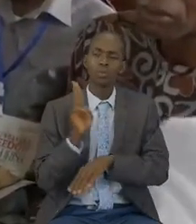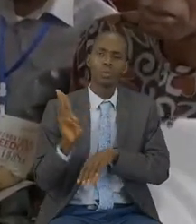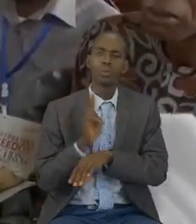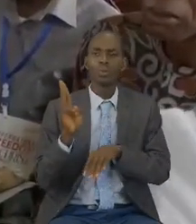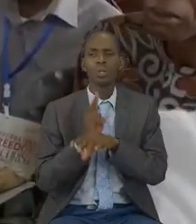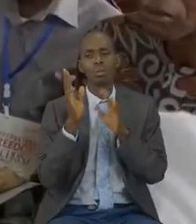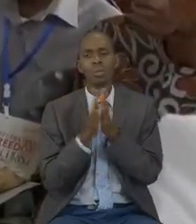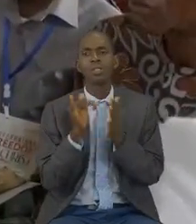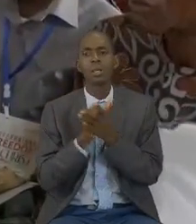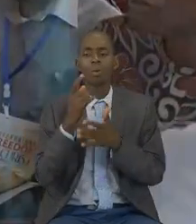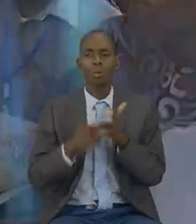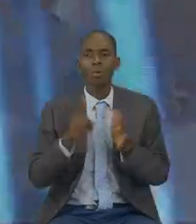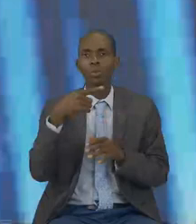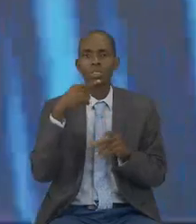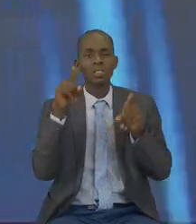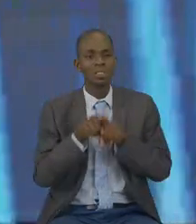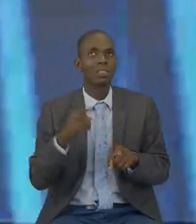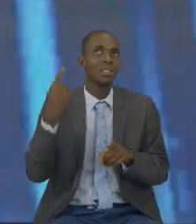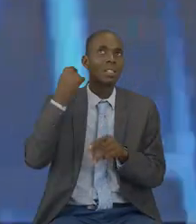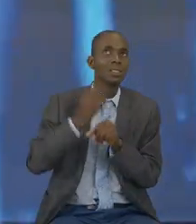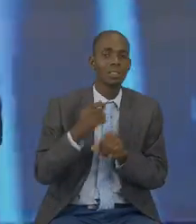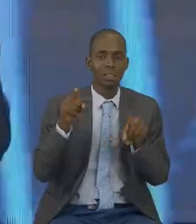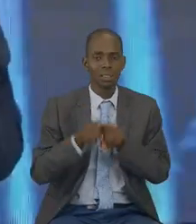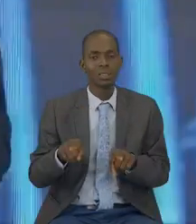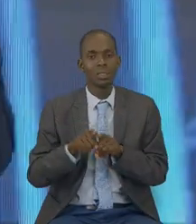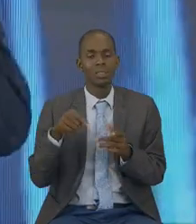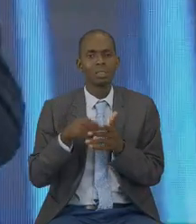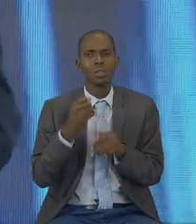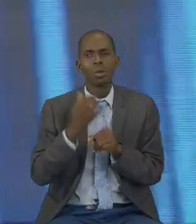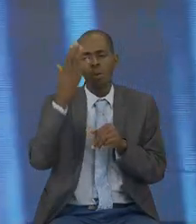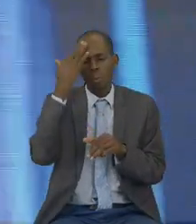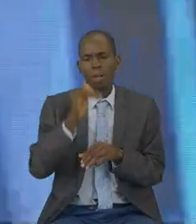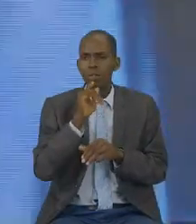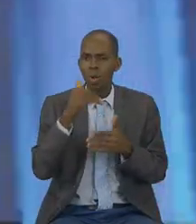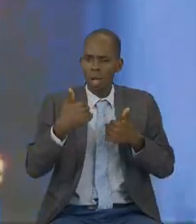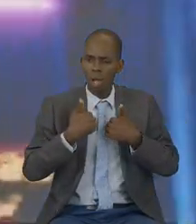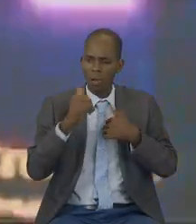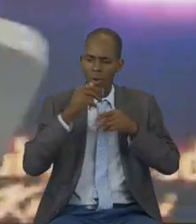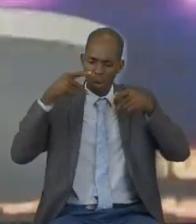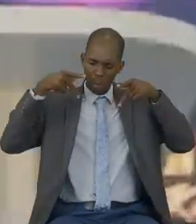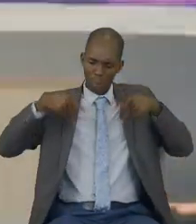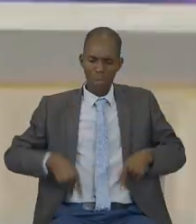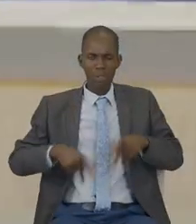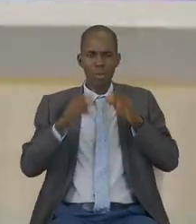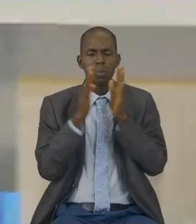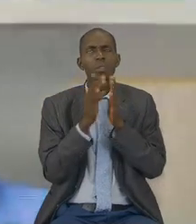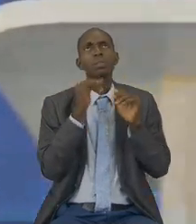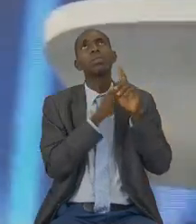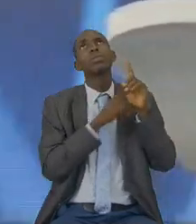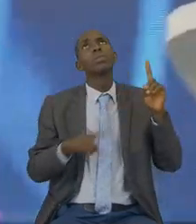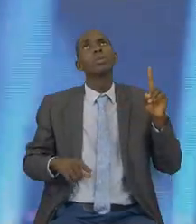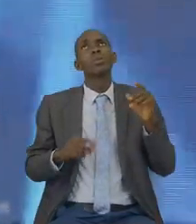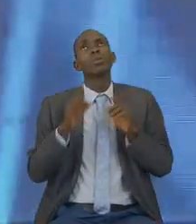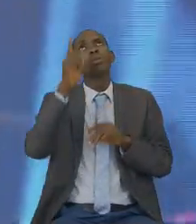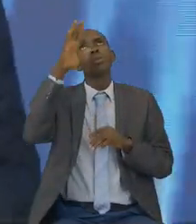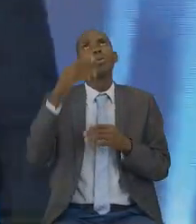said last year. When are you going to have a personal prayer, and you are going to say, God, look at my